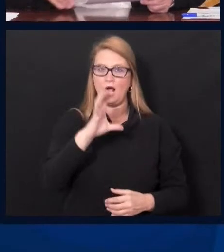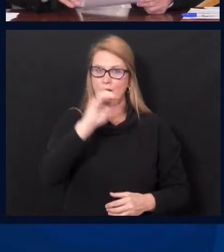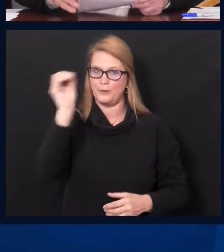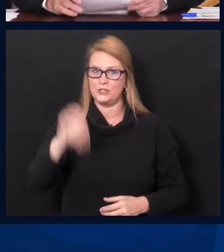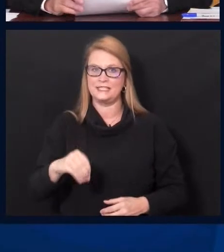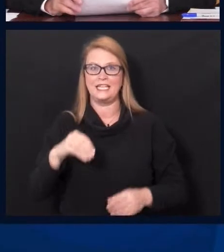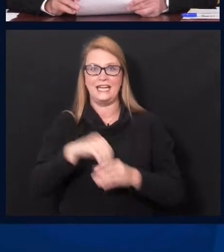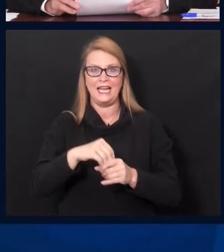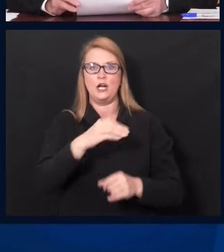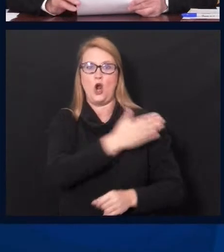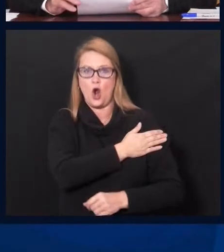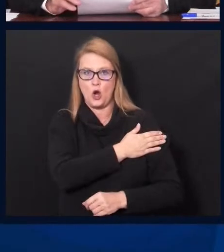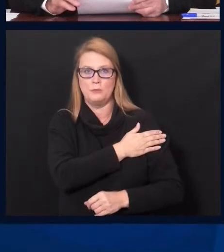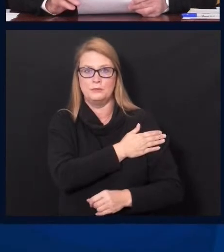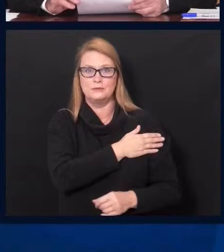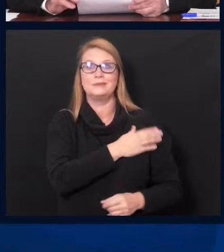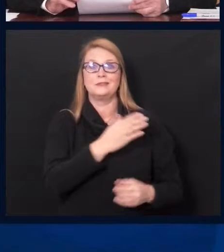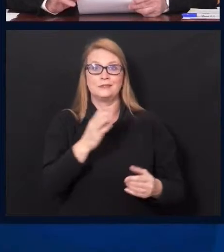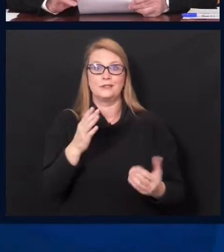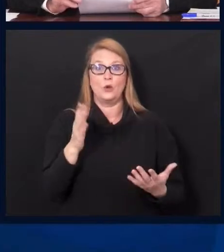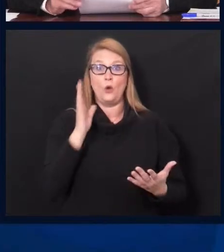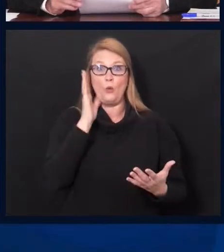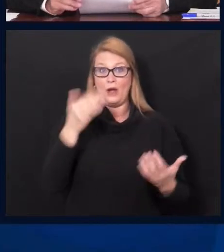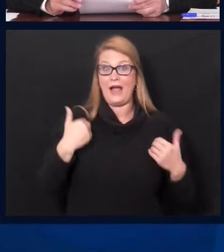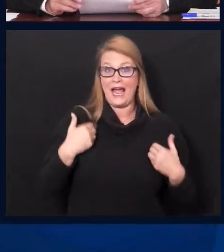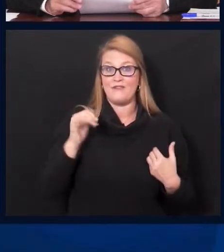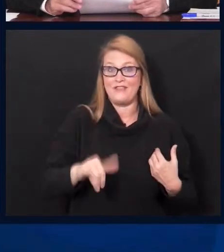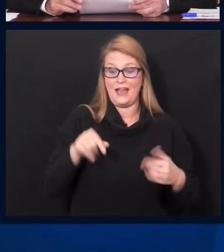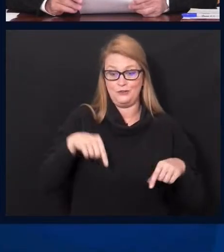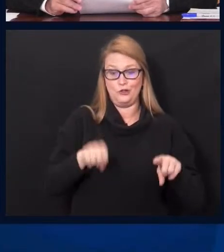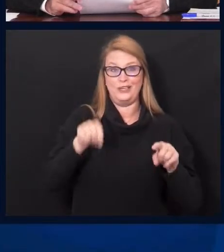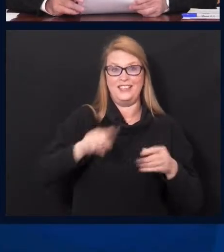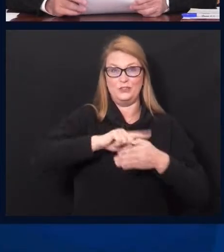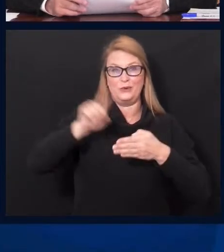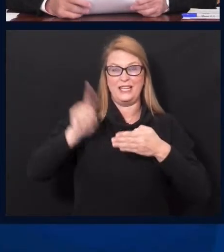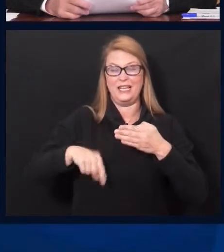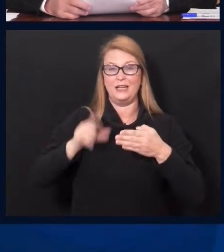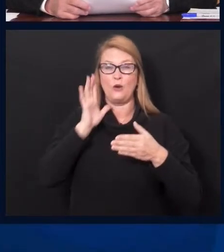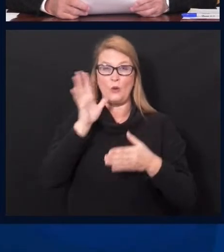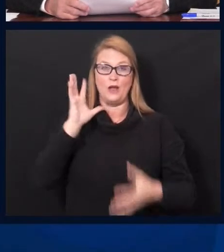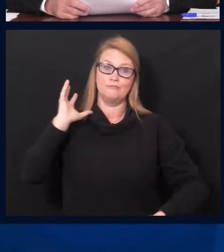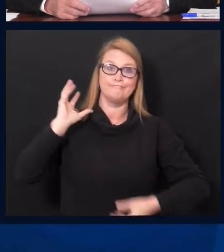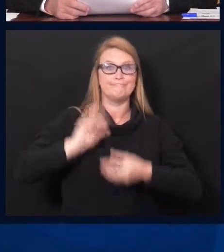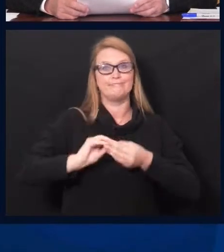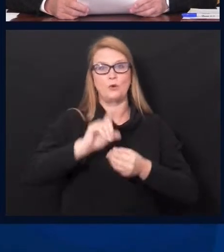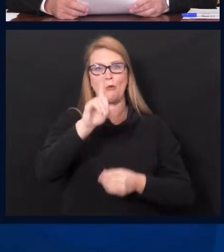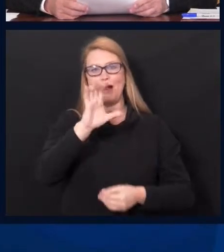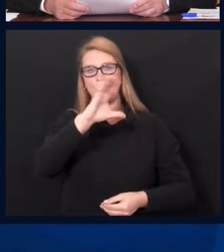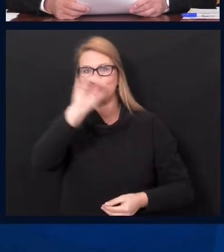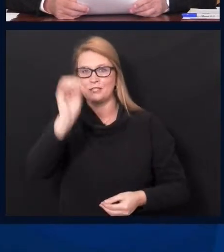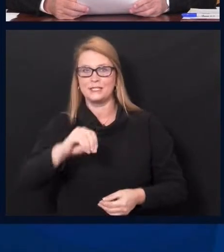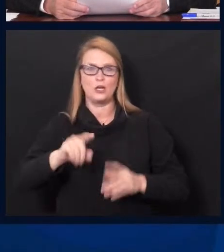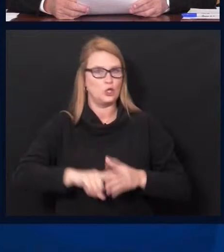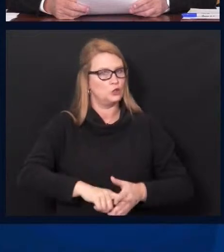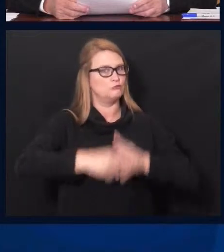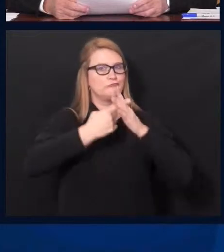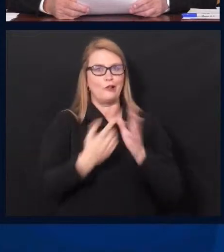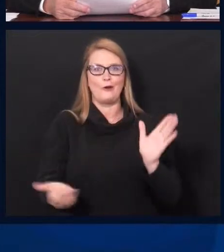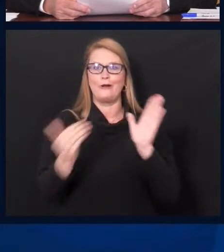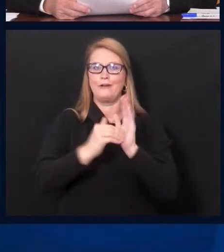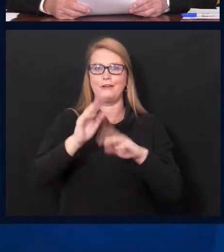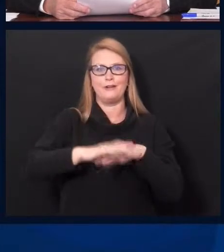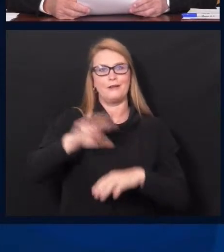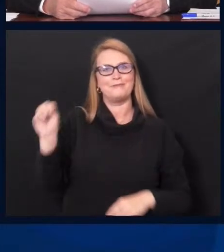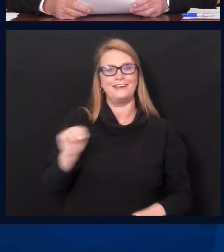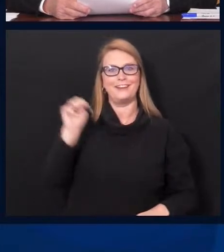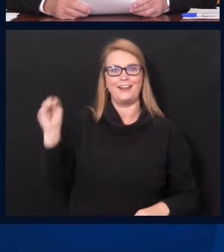up 100% because, you know, what we'll be doing over the weekend will put us at 100%, and we'll start again on Monday. And here